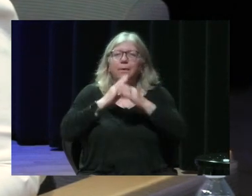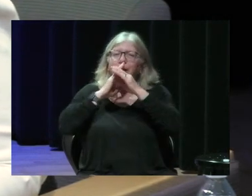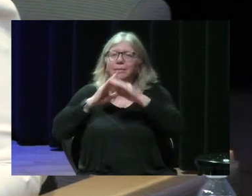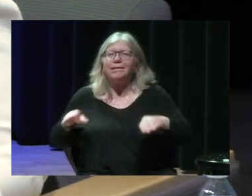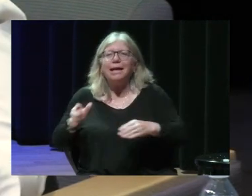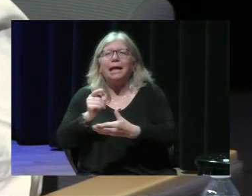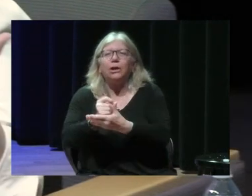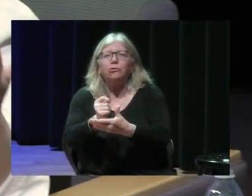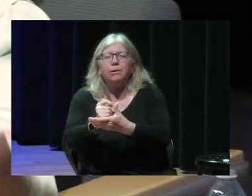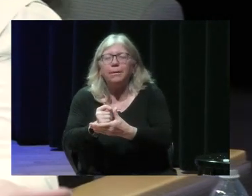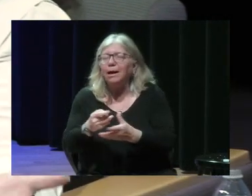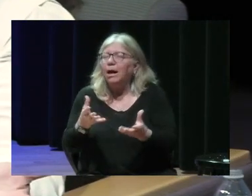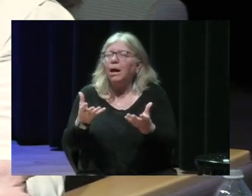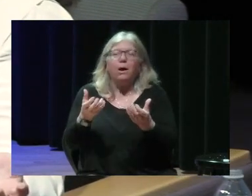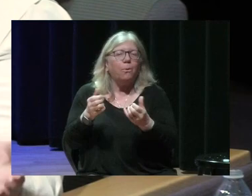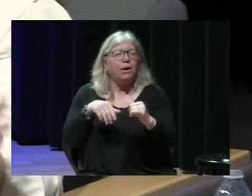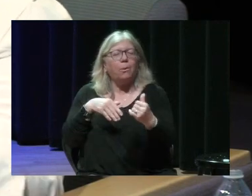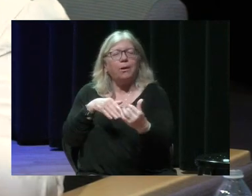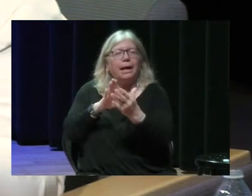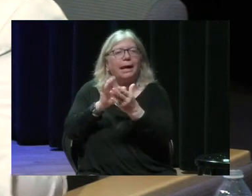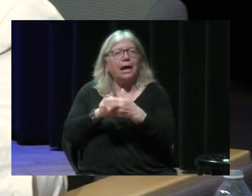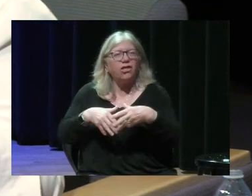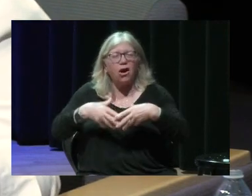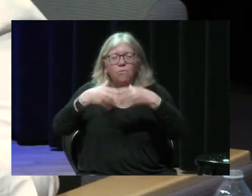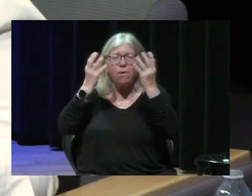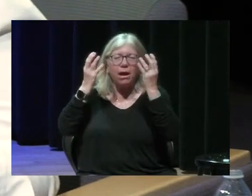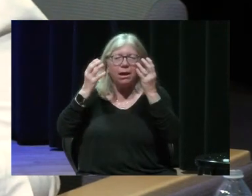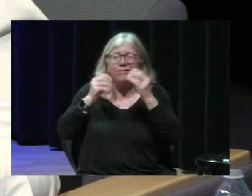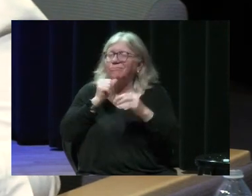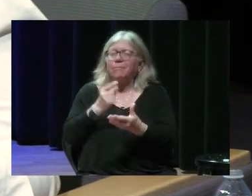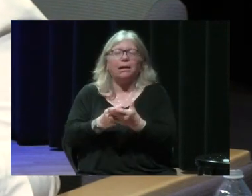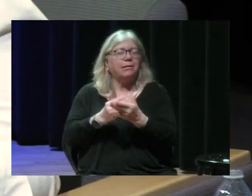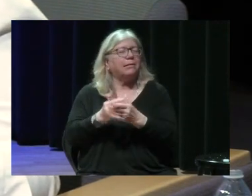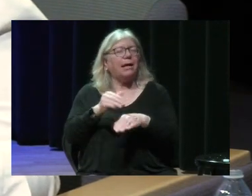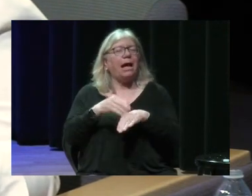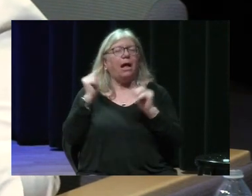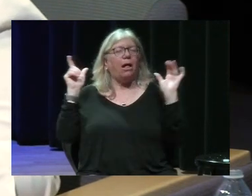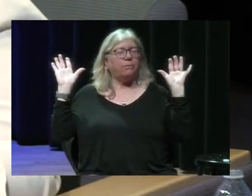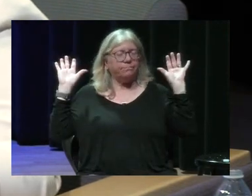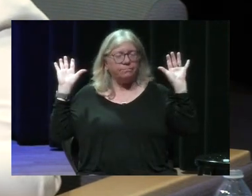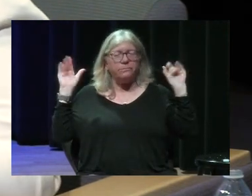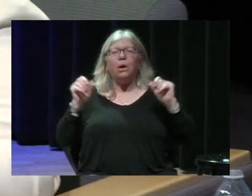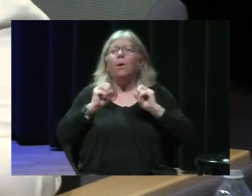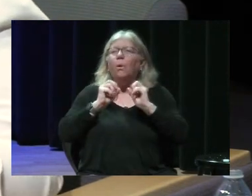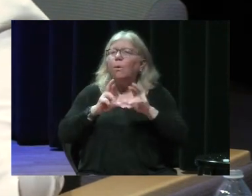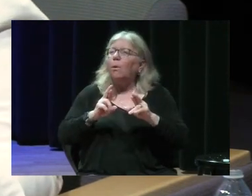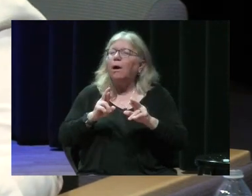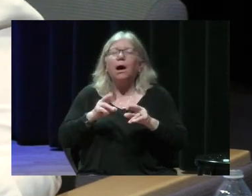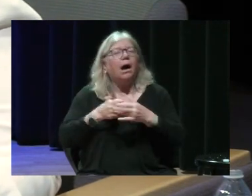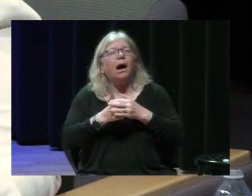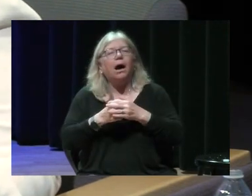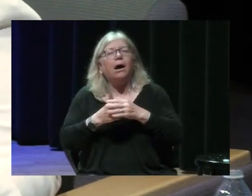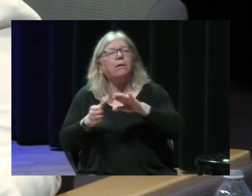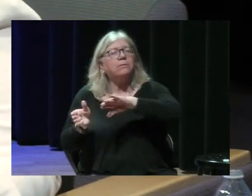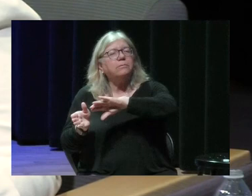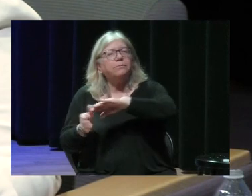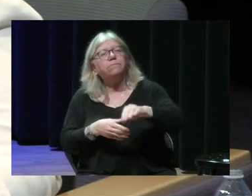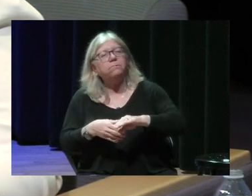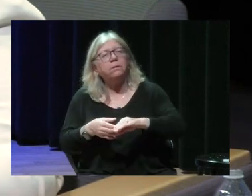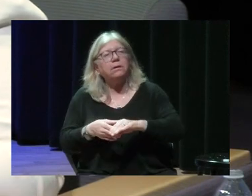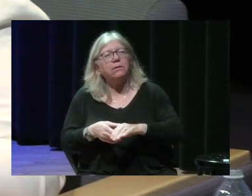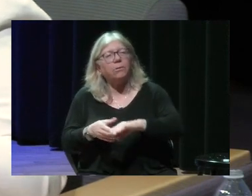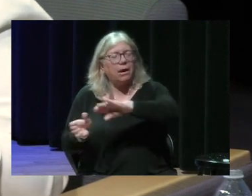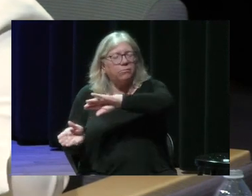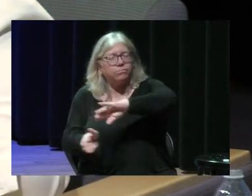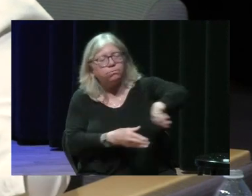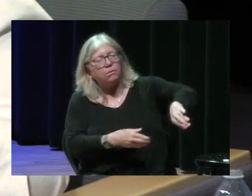do. We don't want to encounter that rage, so let's just not discuss it at all. Or I'm going to cut you out of my life, or